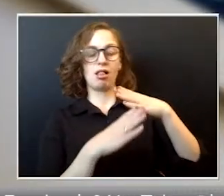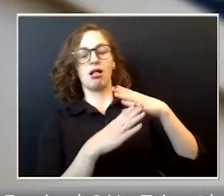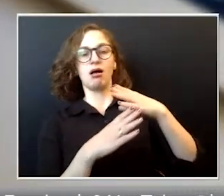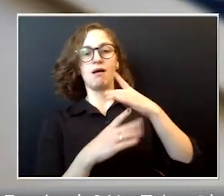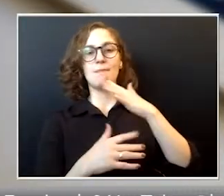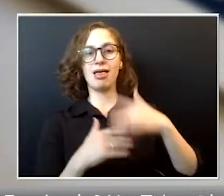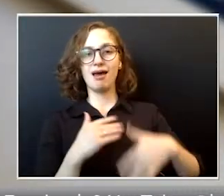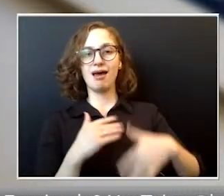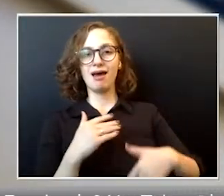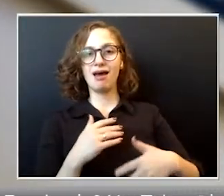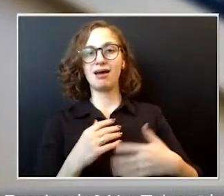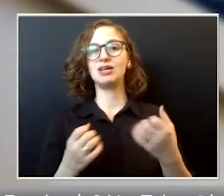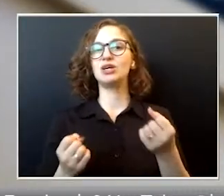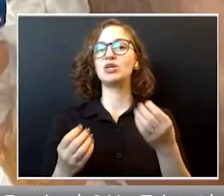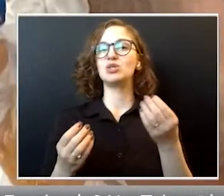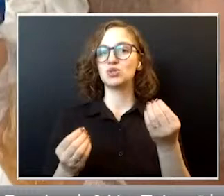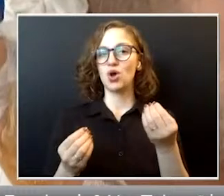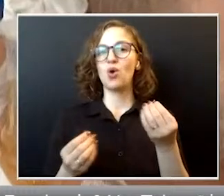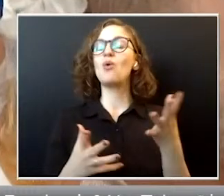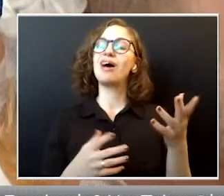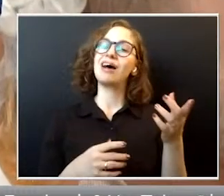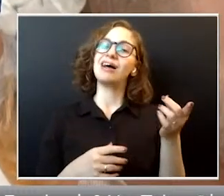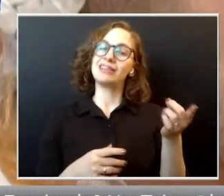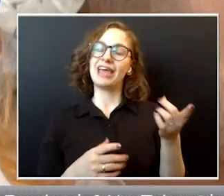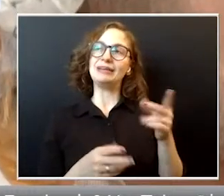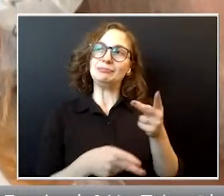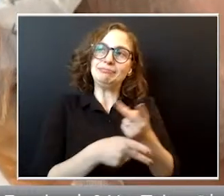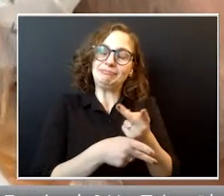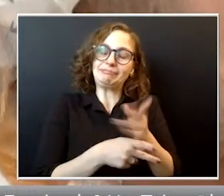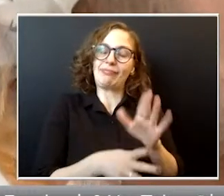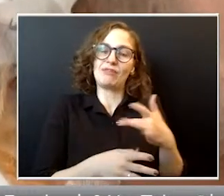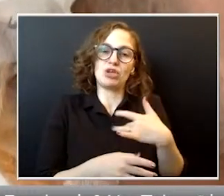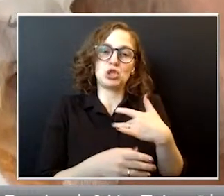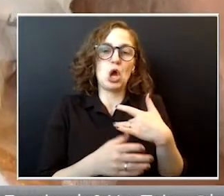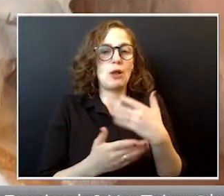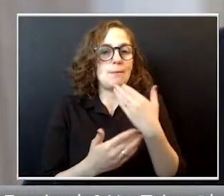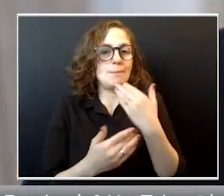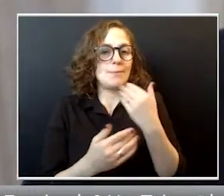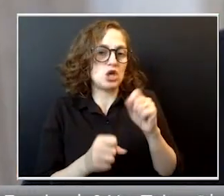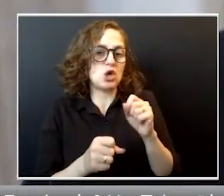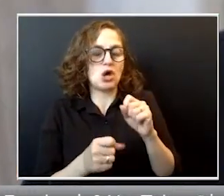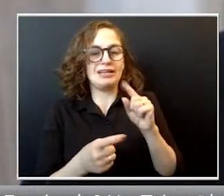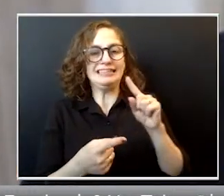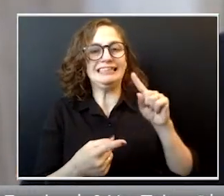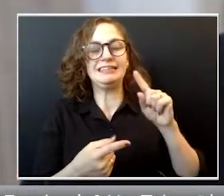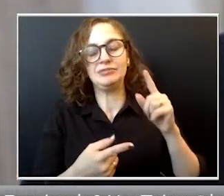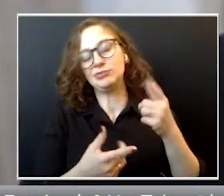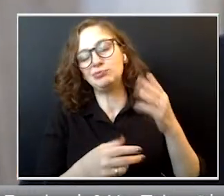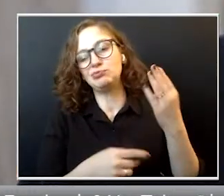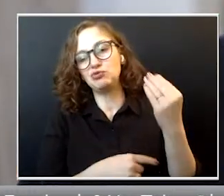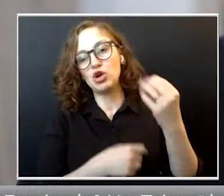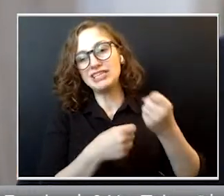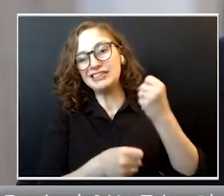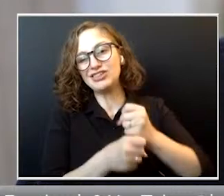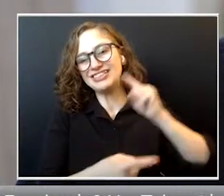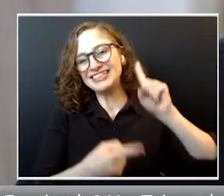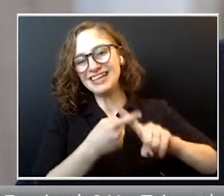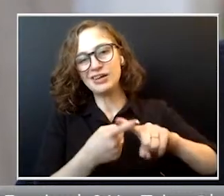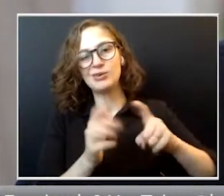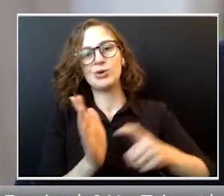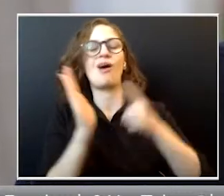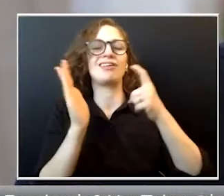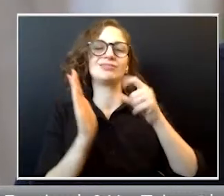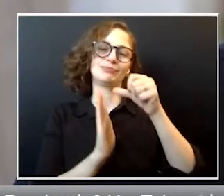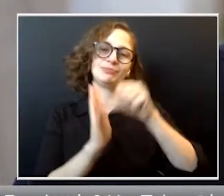for 14 years, until it was finally time. The day of surgery was probably the hardest day of my entire life.